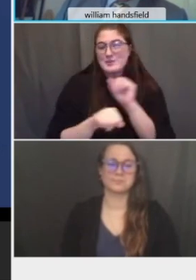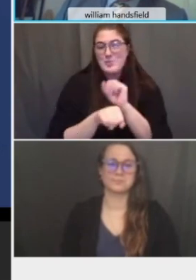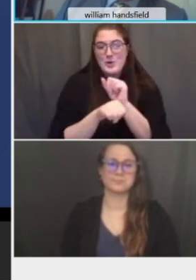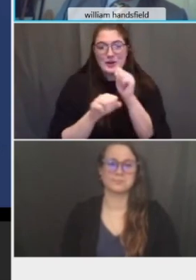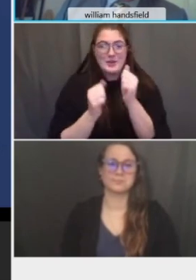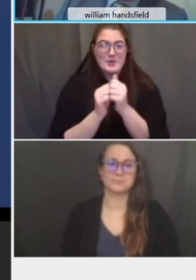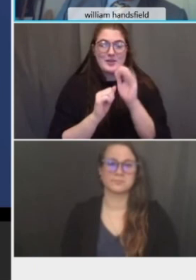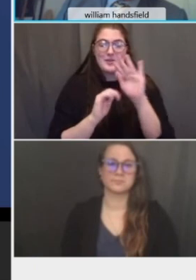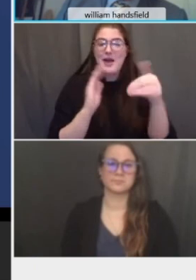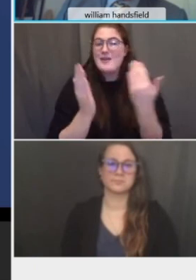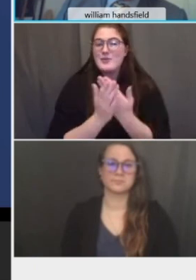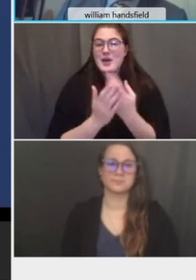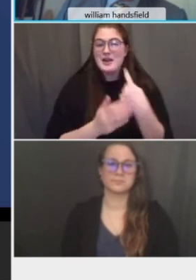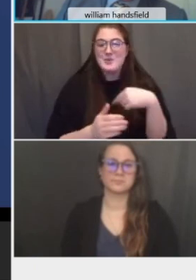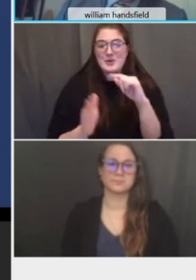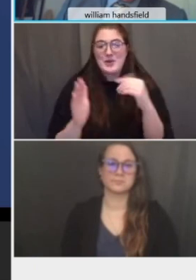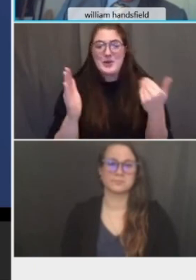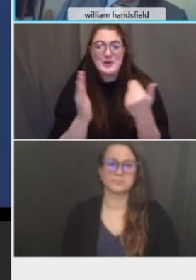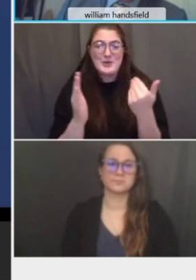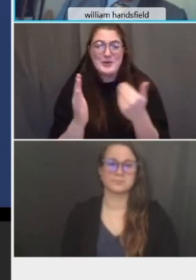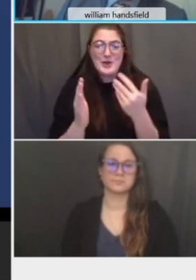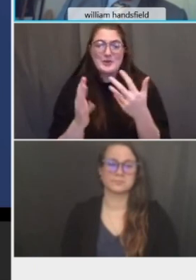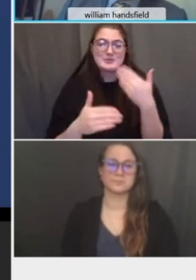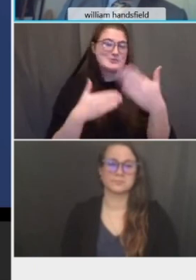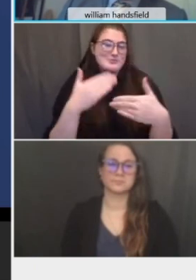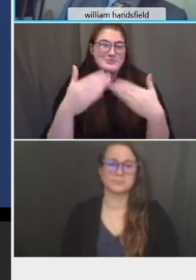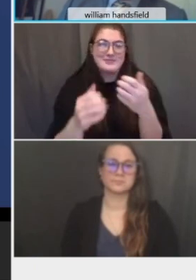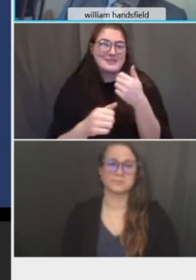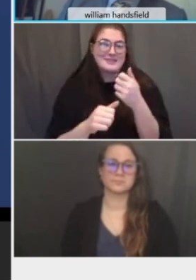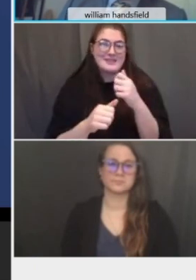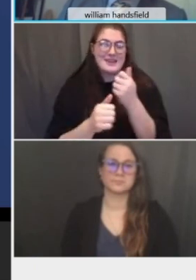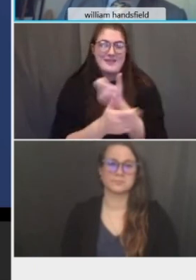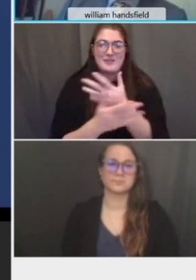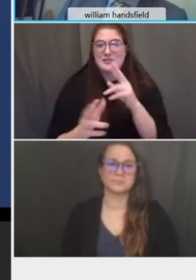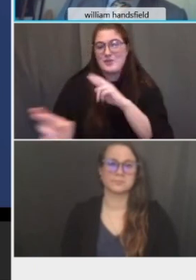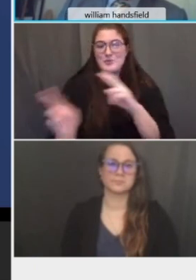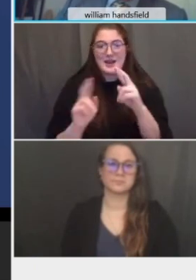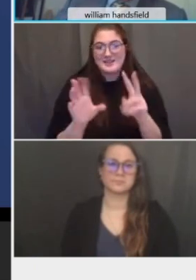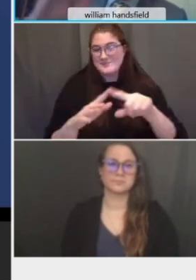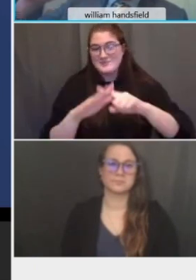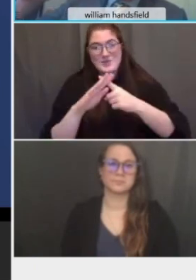and we're pretty close to getting everything ready to get this project in.